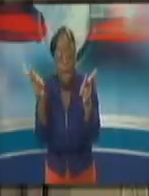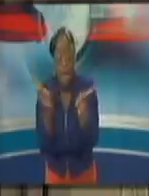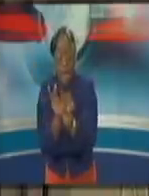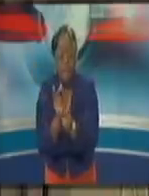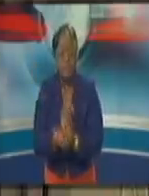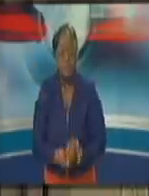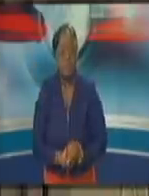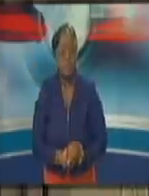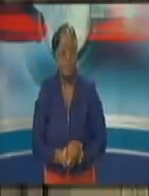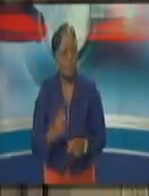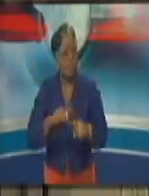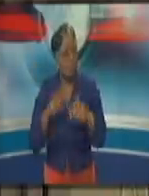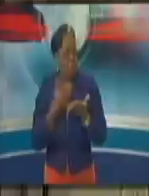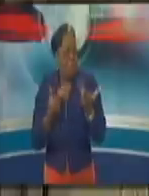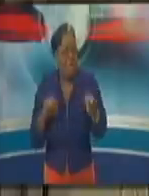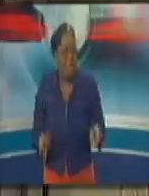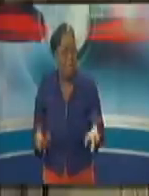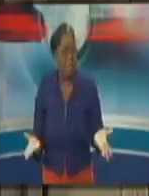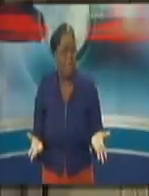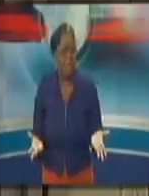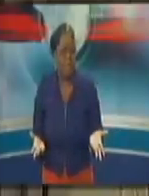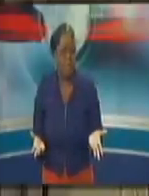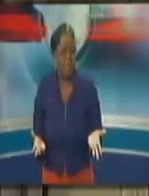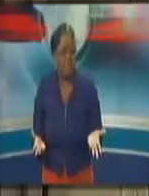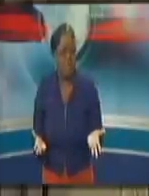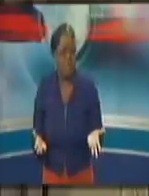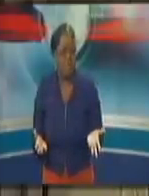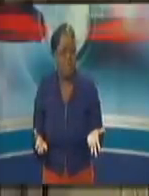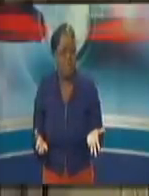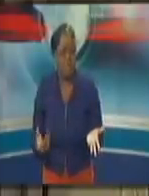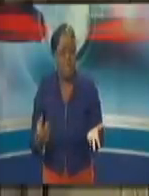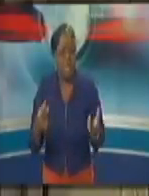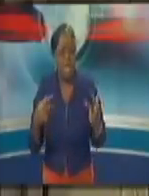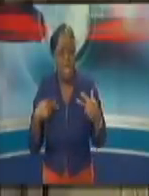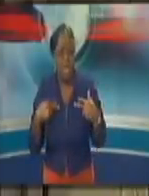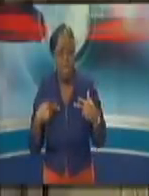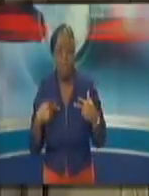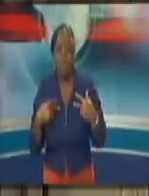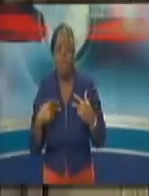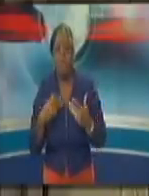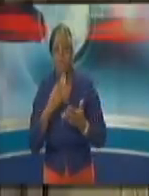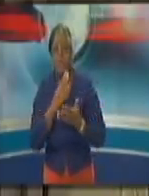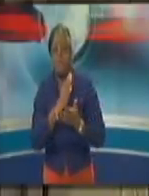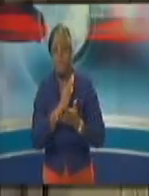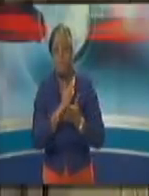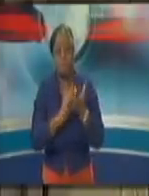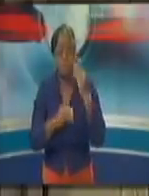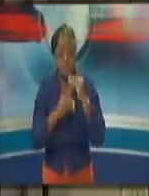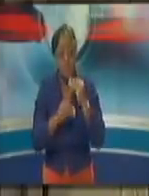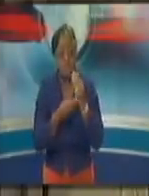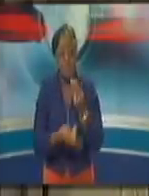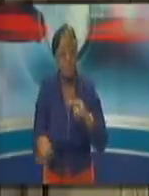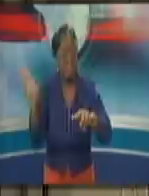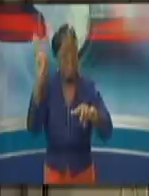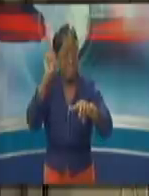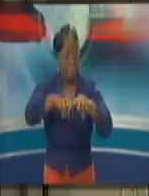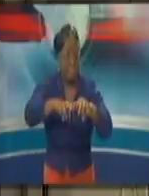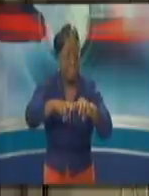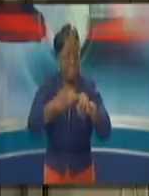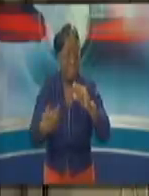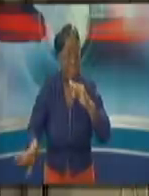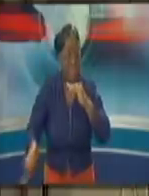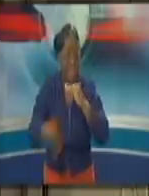is that there is a response to the added layer of accountability that